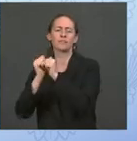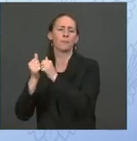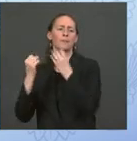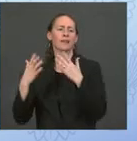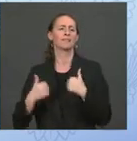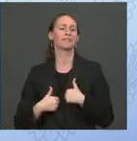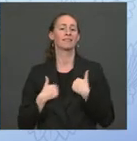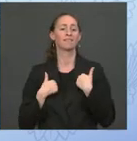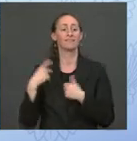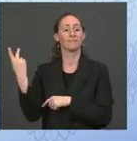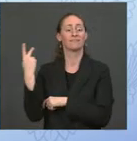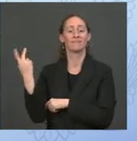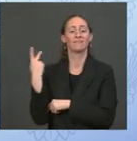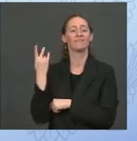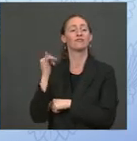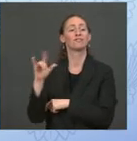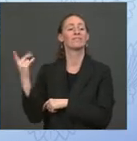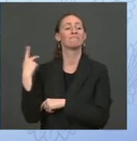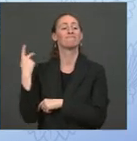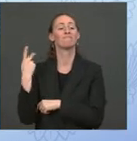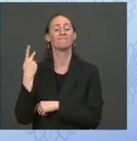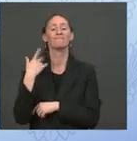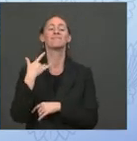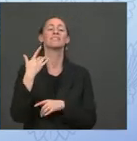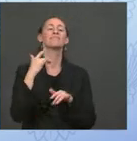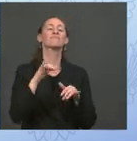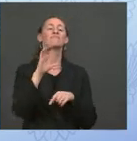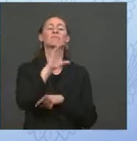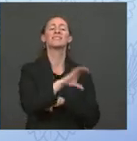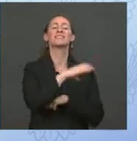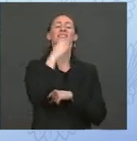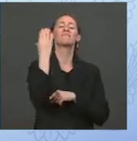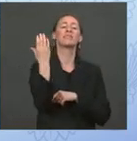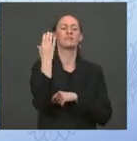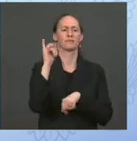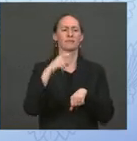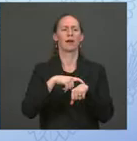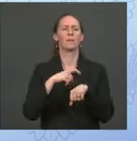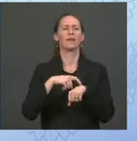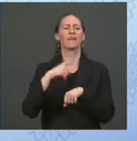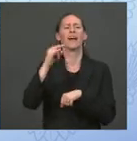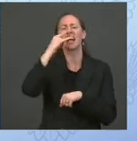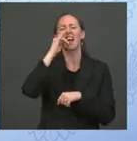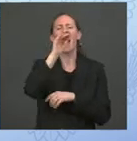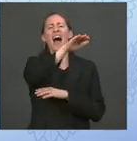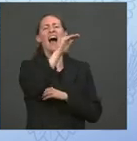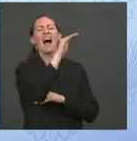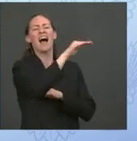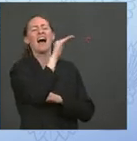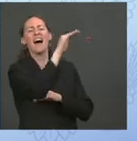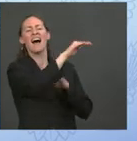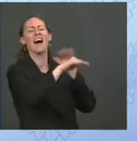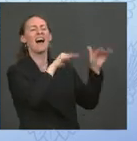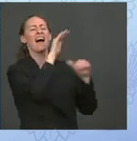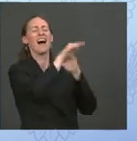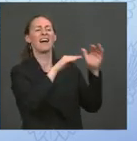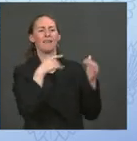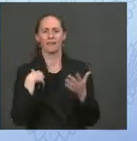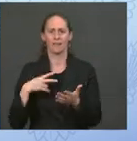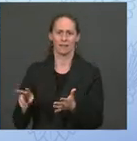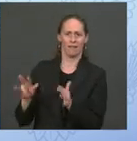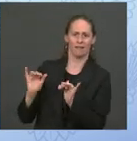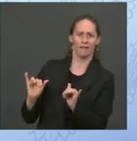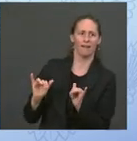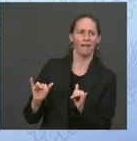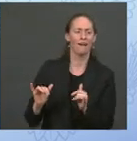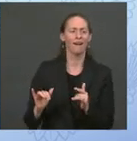through the malls on Christmas time when I was a senator, and kids would go, hey, hey, hey, hey, and I'd wave. And they'd say, no, no,